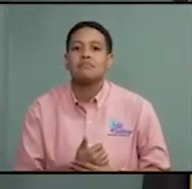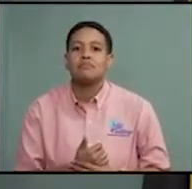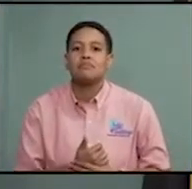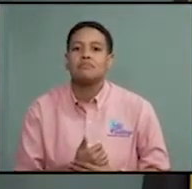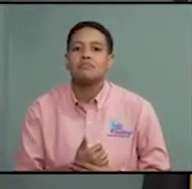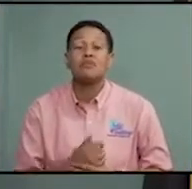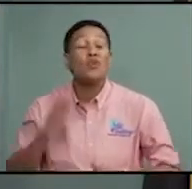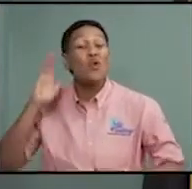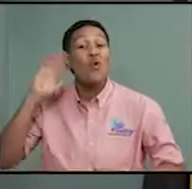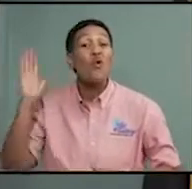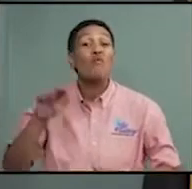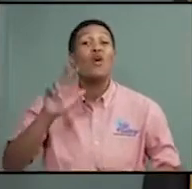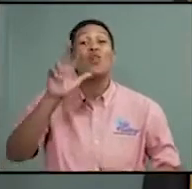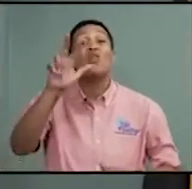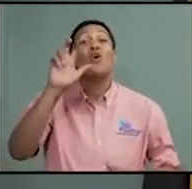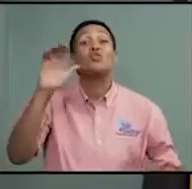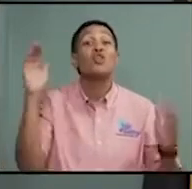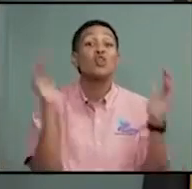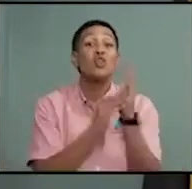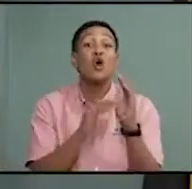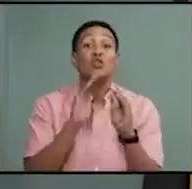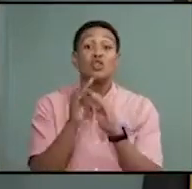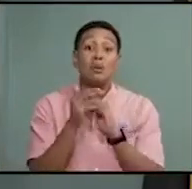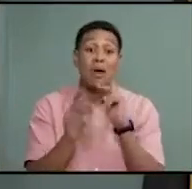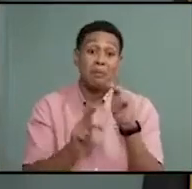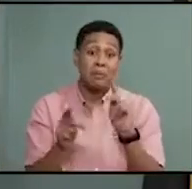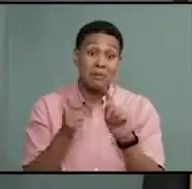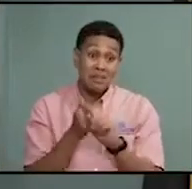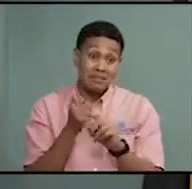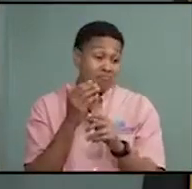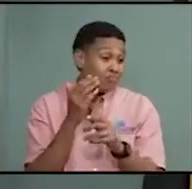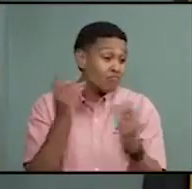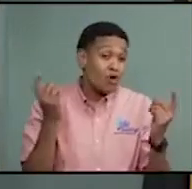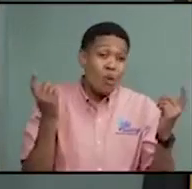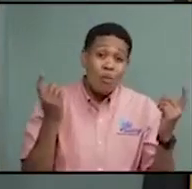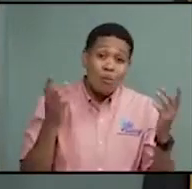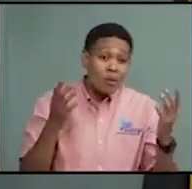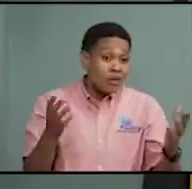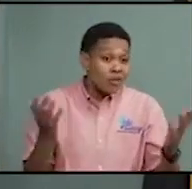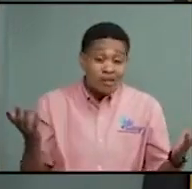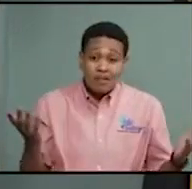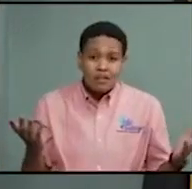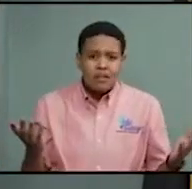Over 300,000 Jamaicans, in some way, shape, or form,